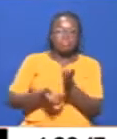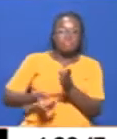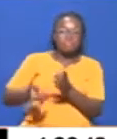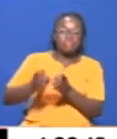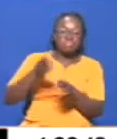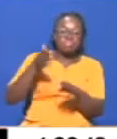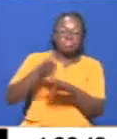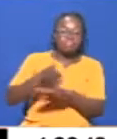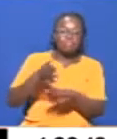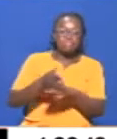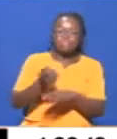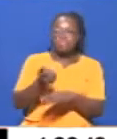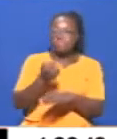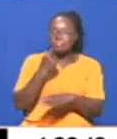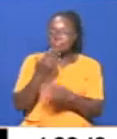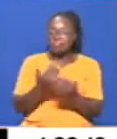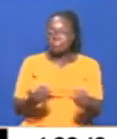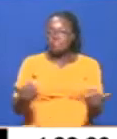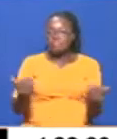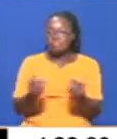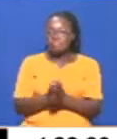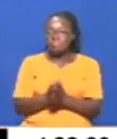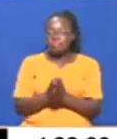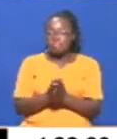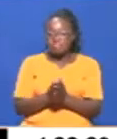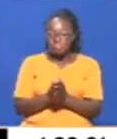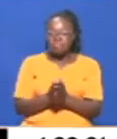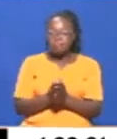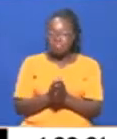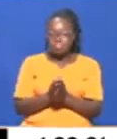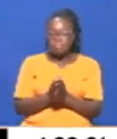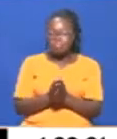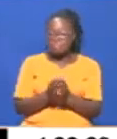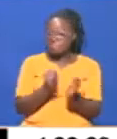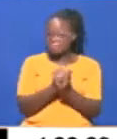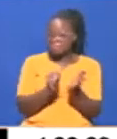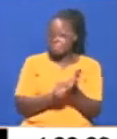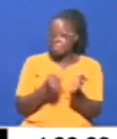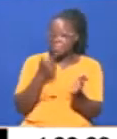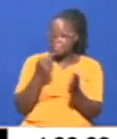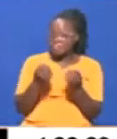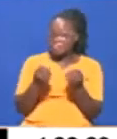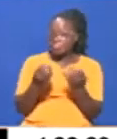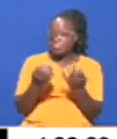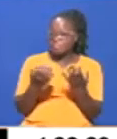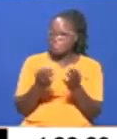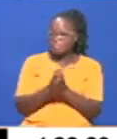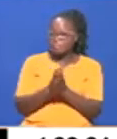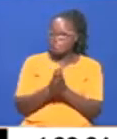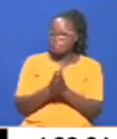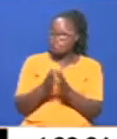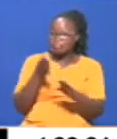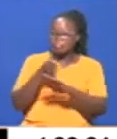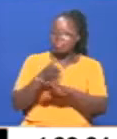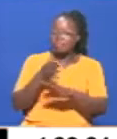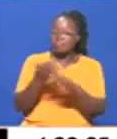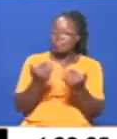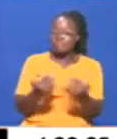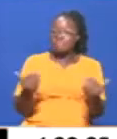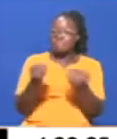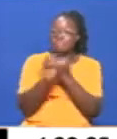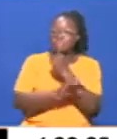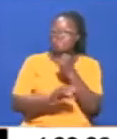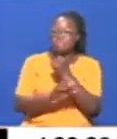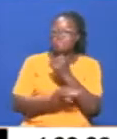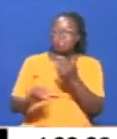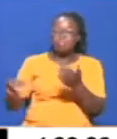counterfeit medical supplies and equipment. According to the agency, the majority of recovered counterfeits in the country were